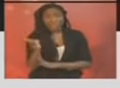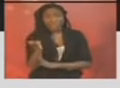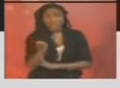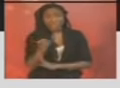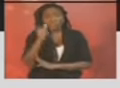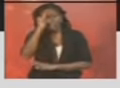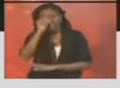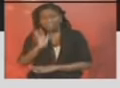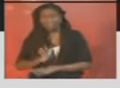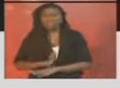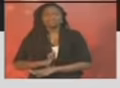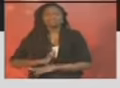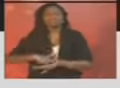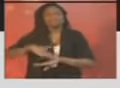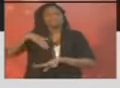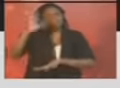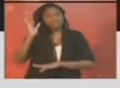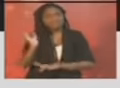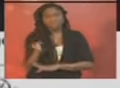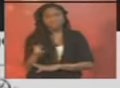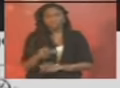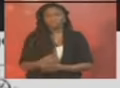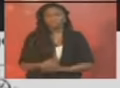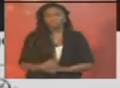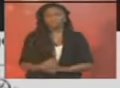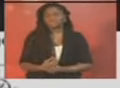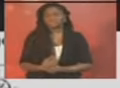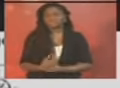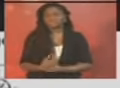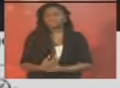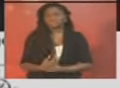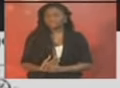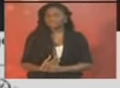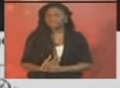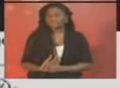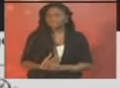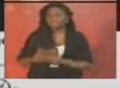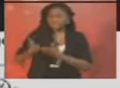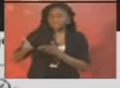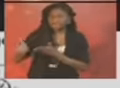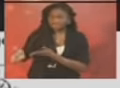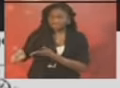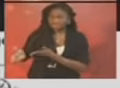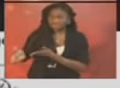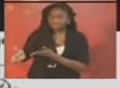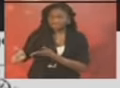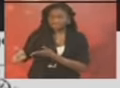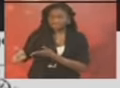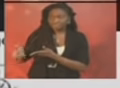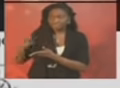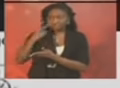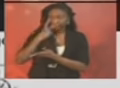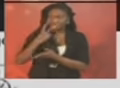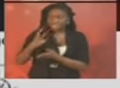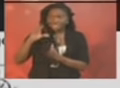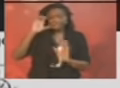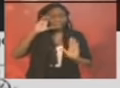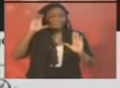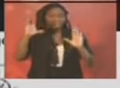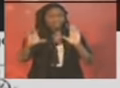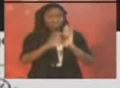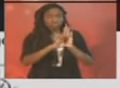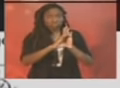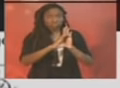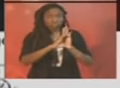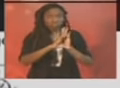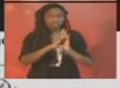26.1 in females. Next slide. So this is a quick update where we are at now in terms of the graph. If you